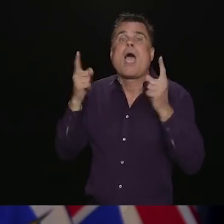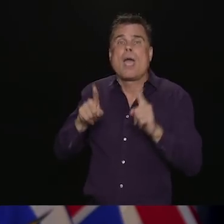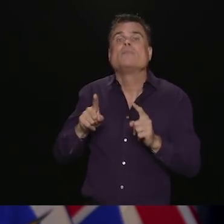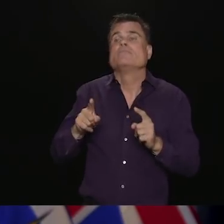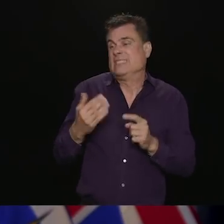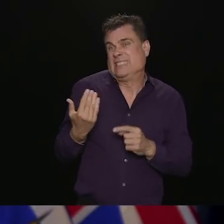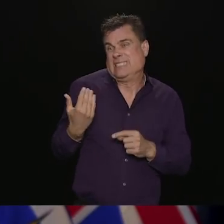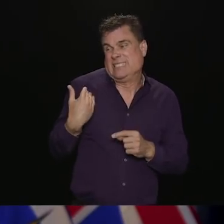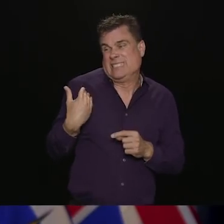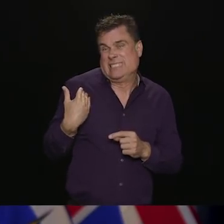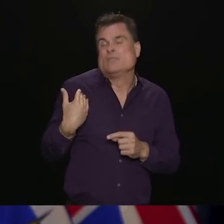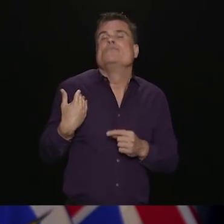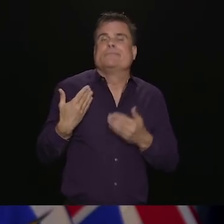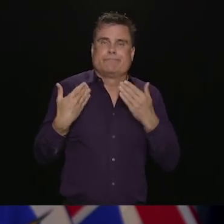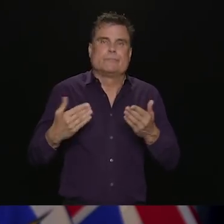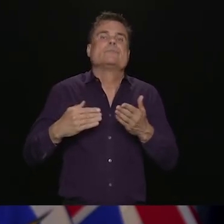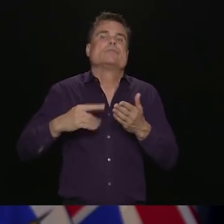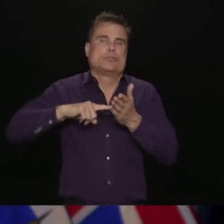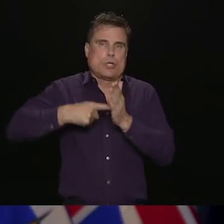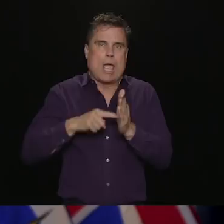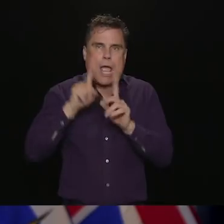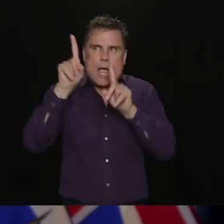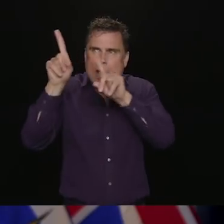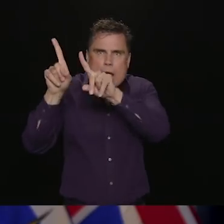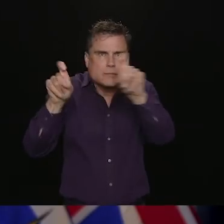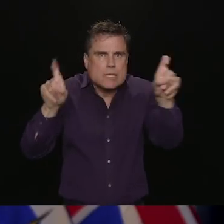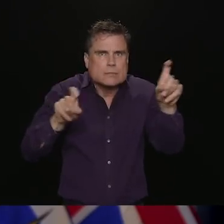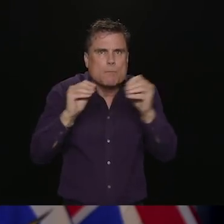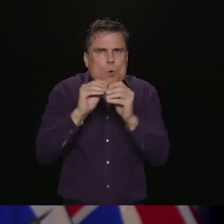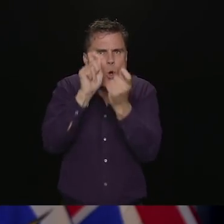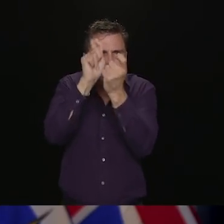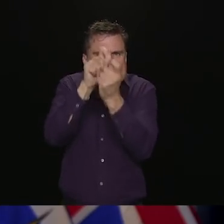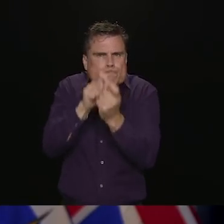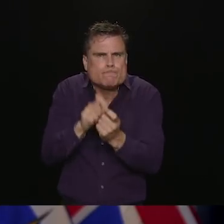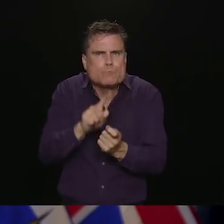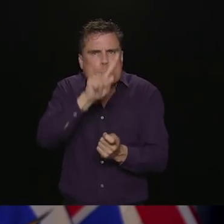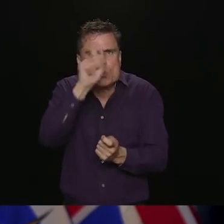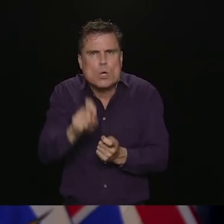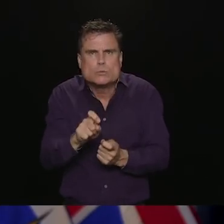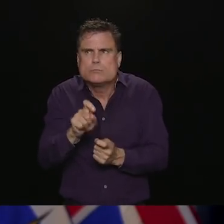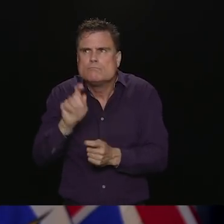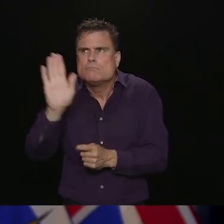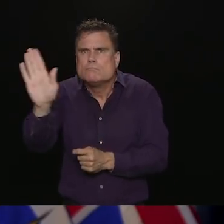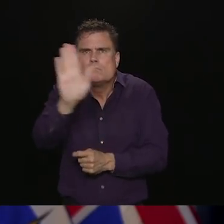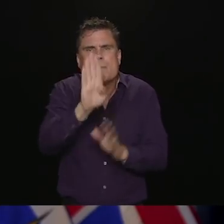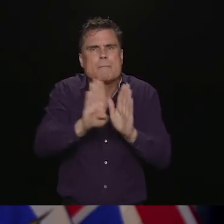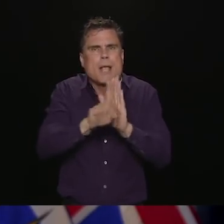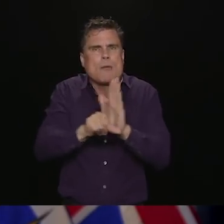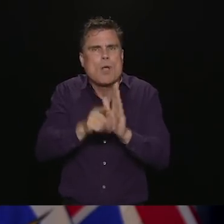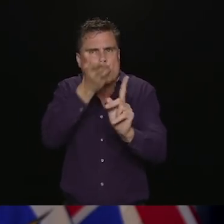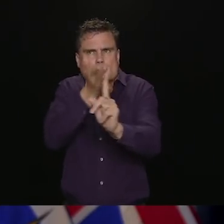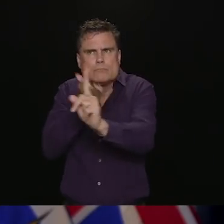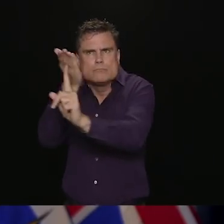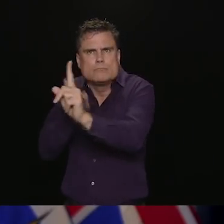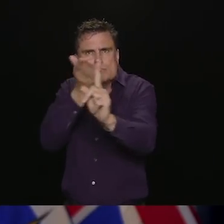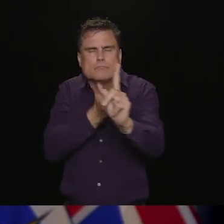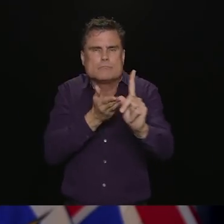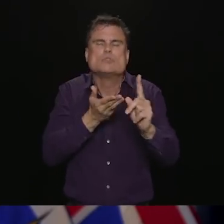the unintended consequences, both positive and negative, have been disaggregated and will